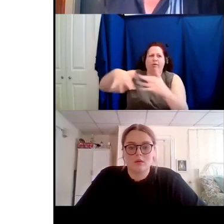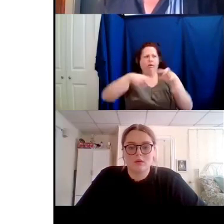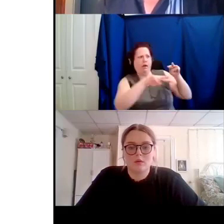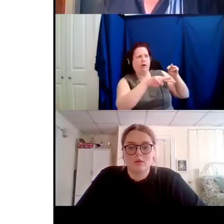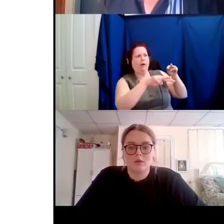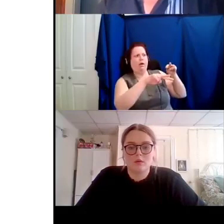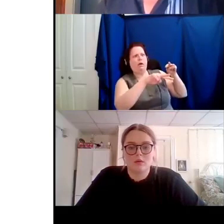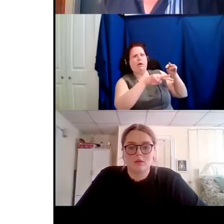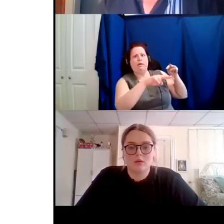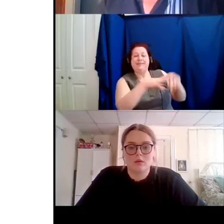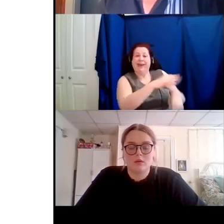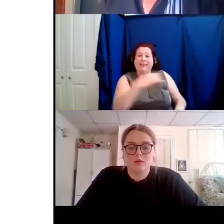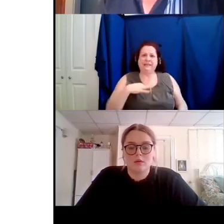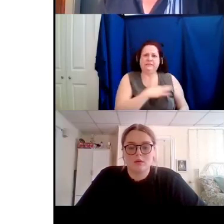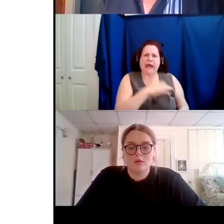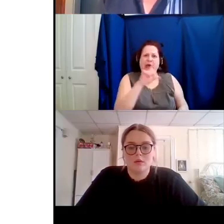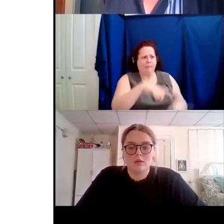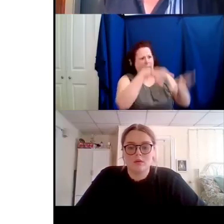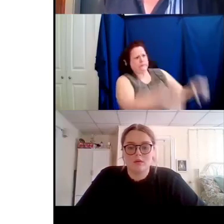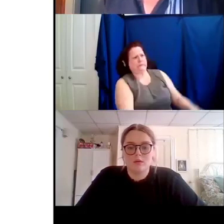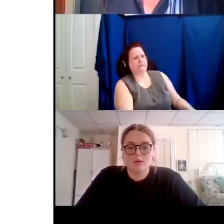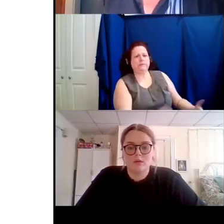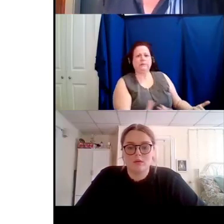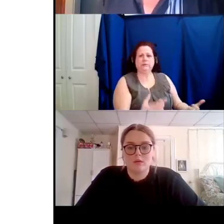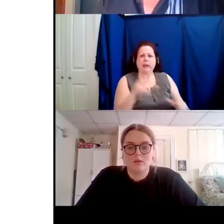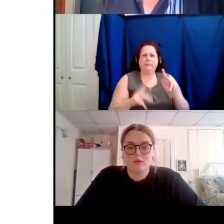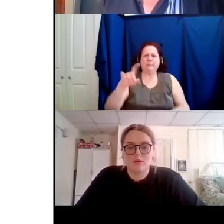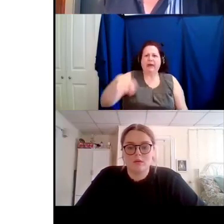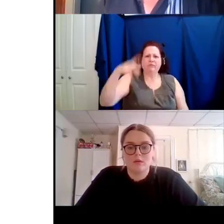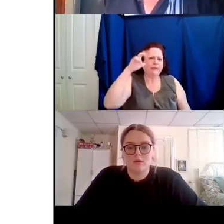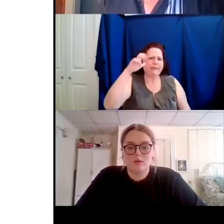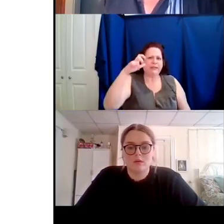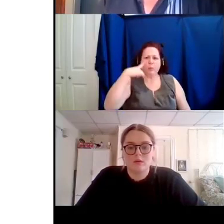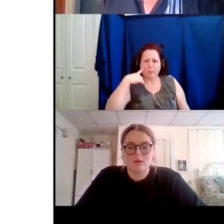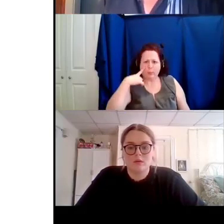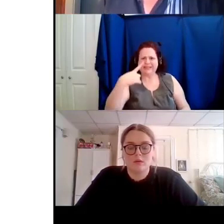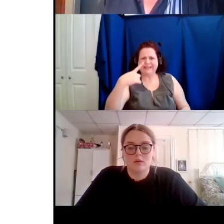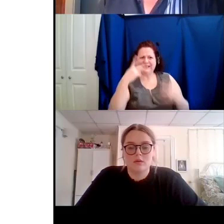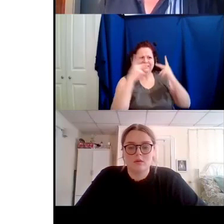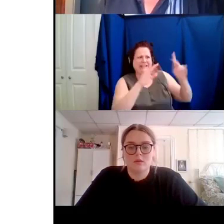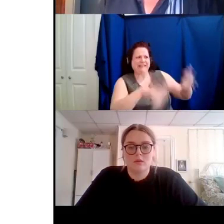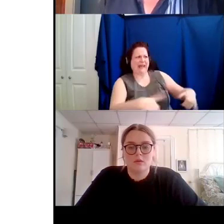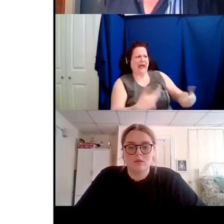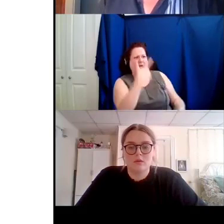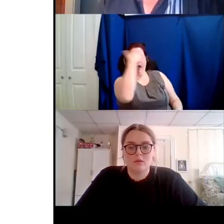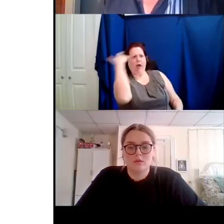it, who have to witness it or hear it, and it's all